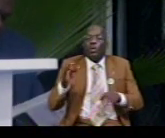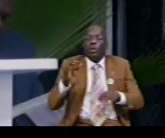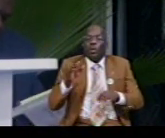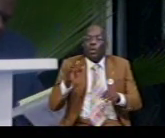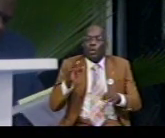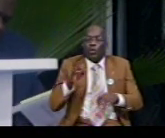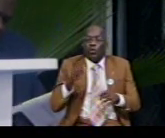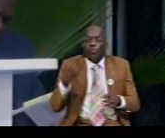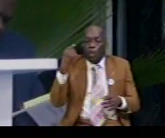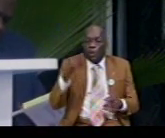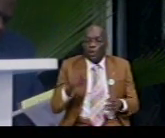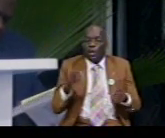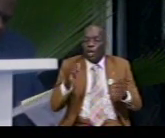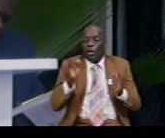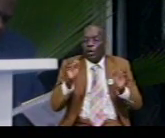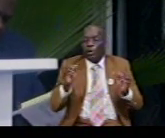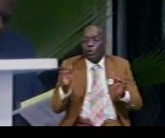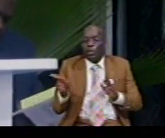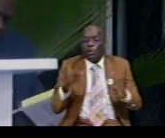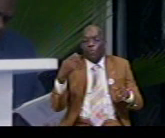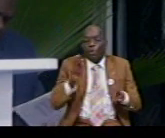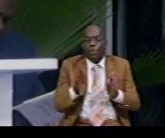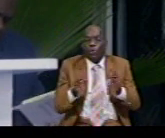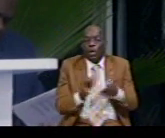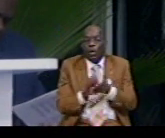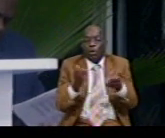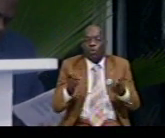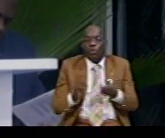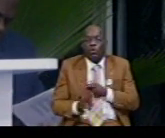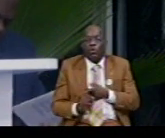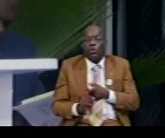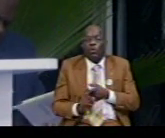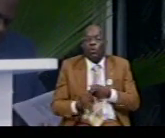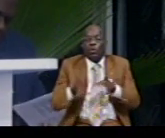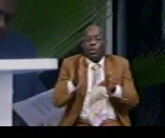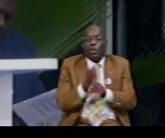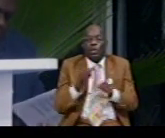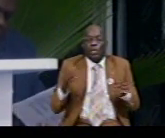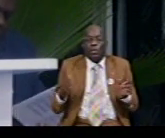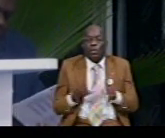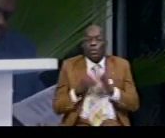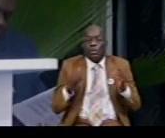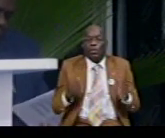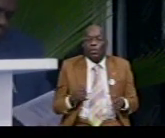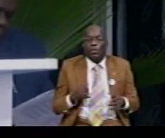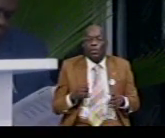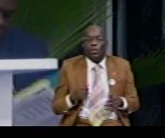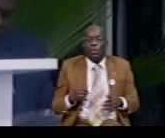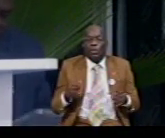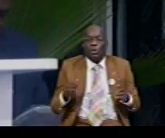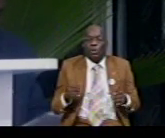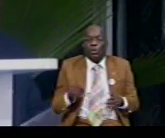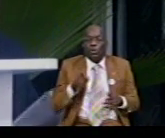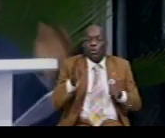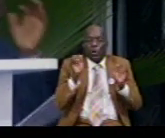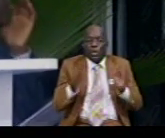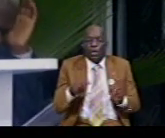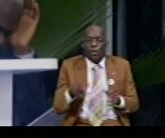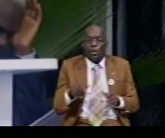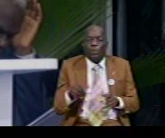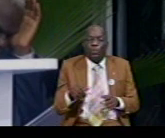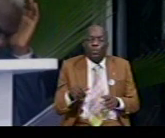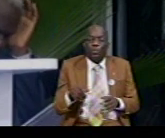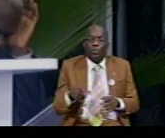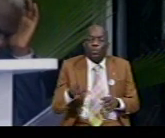devices. So those online, they are available for download, and even those of us